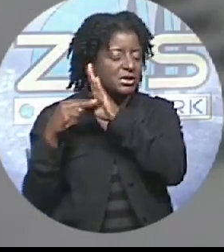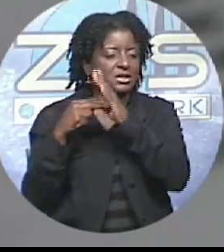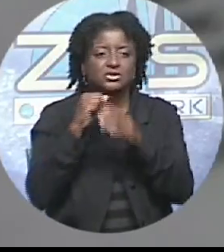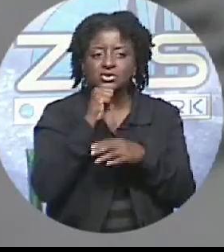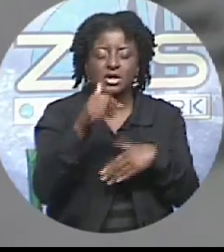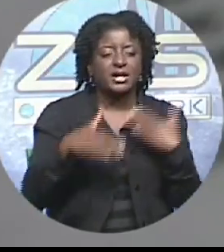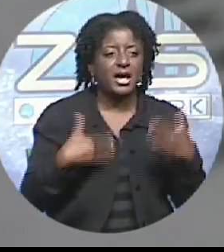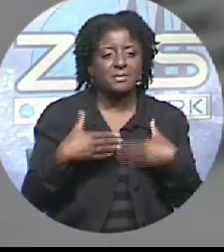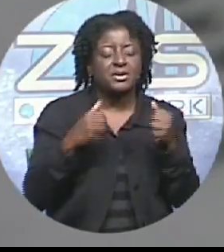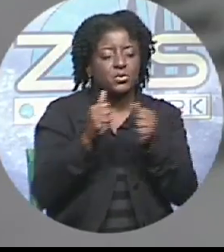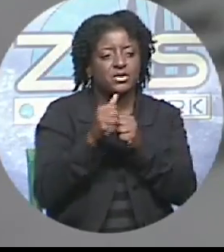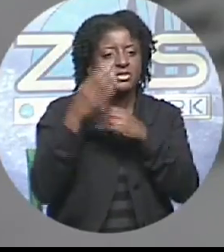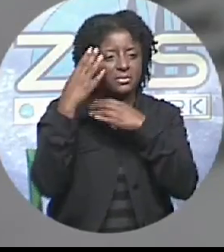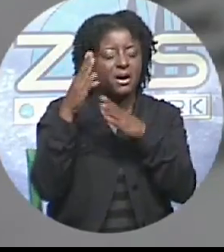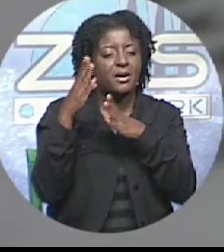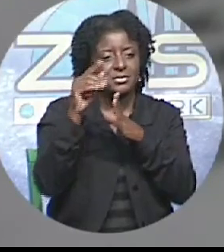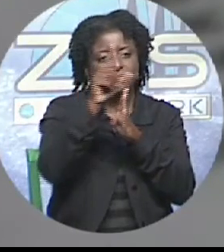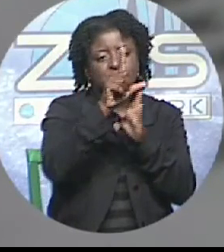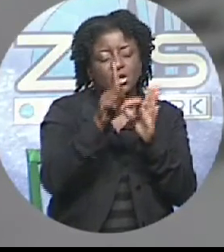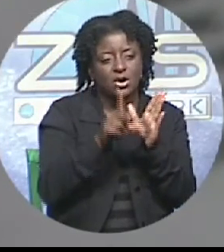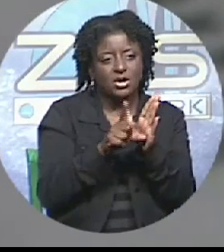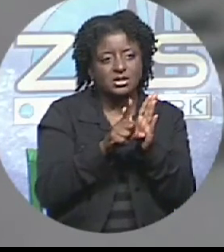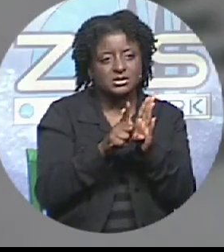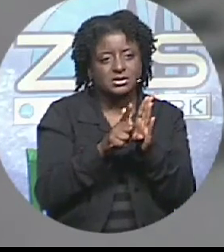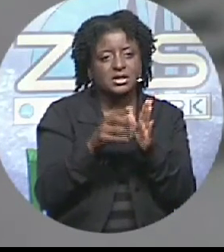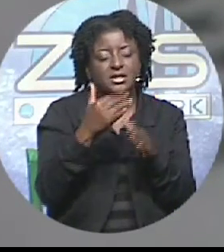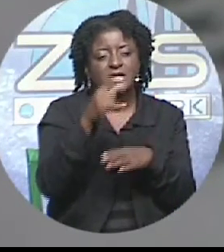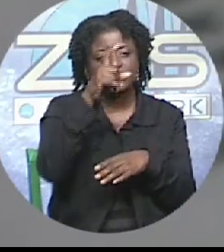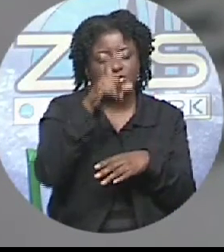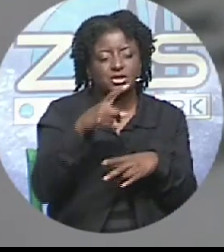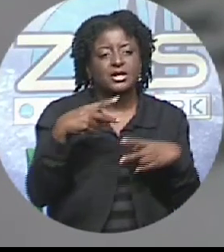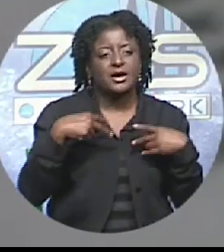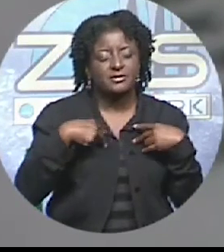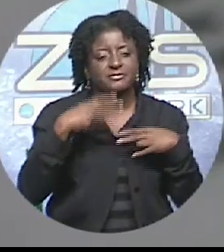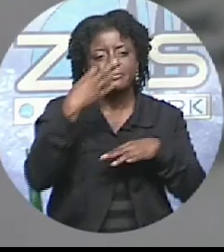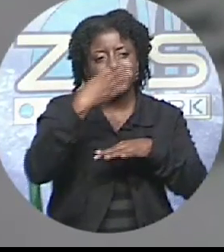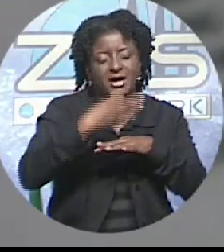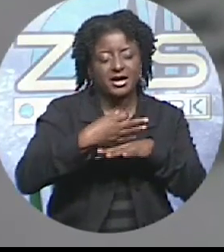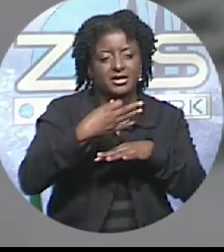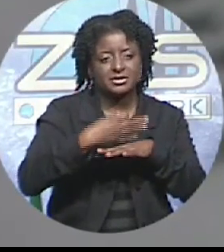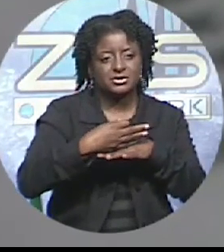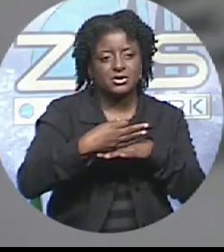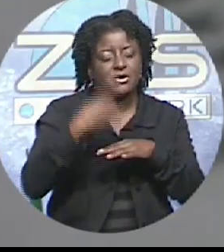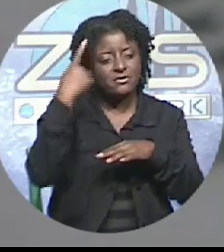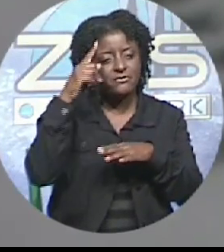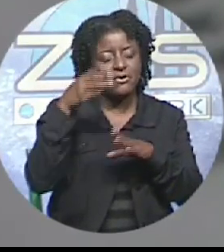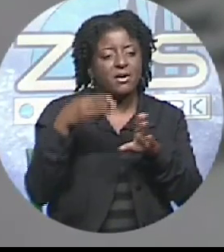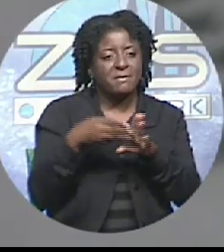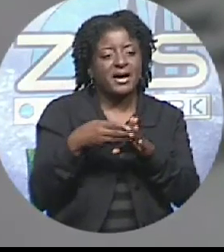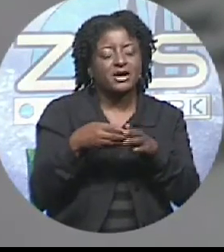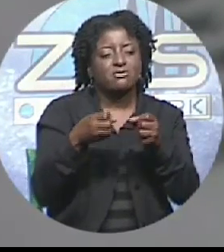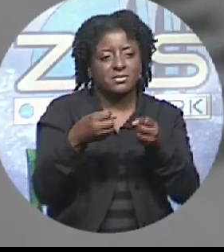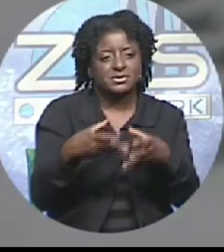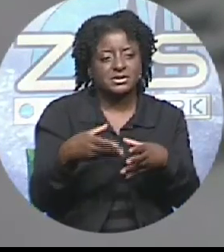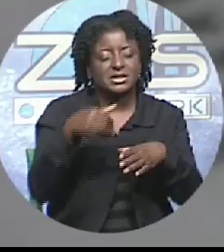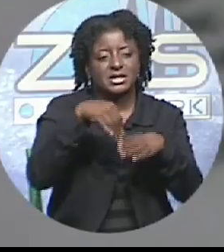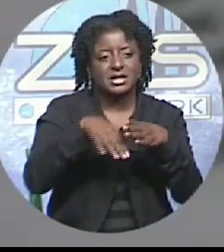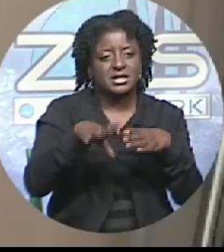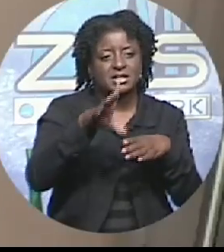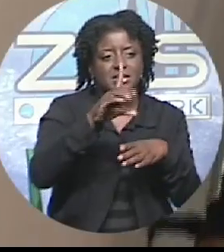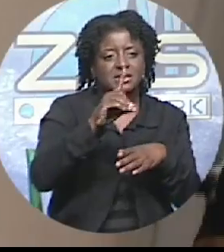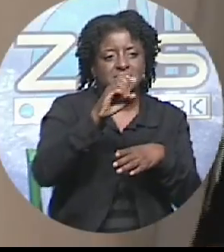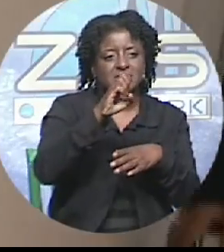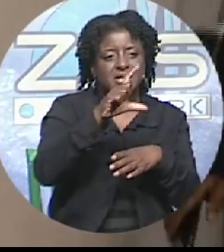it filed for Chapter 11 bankruptcy in Delaware. The application is misconceived, he said, in seeking recognition of foreign